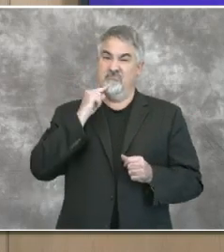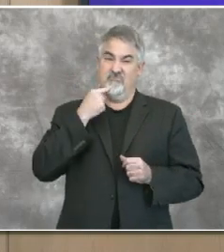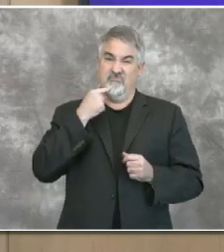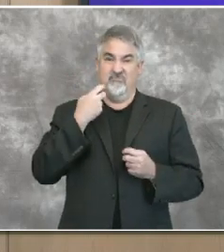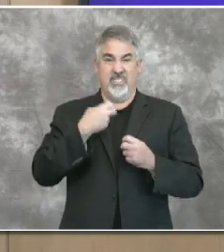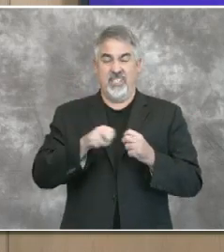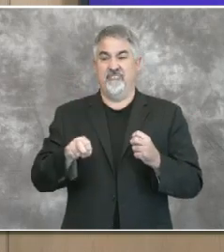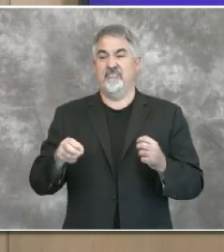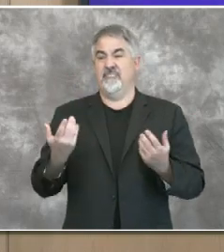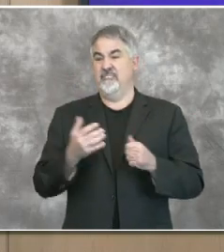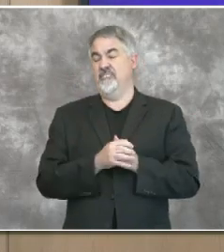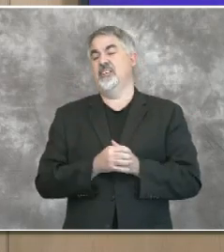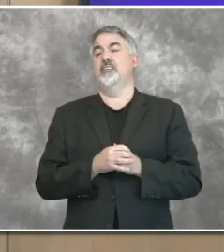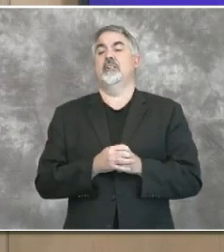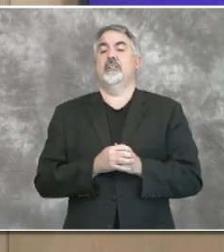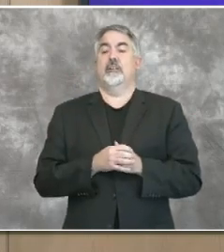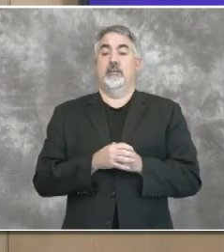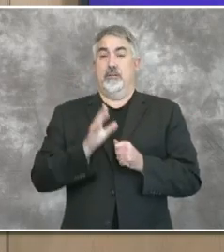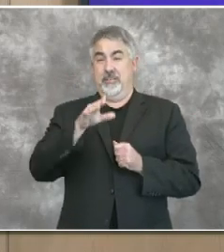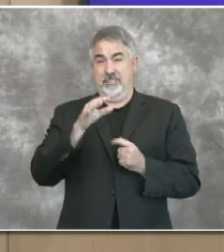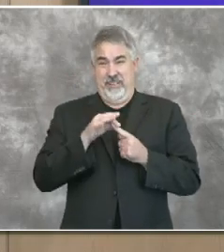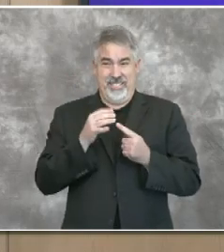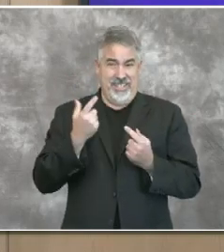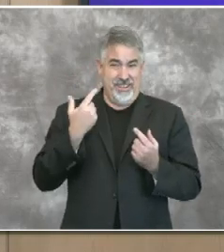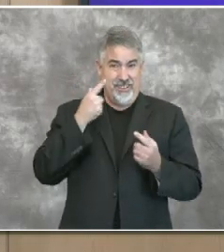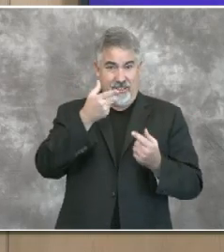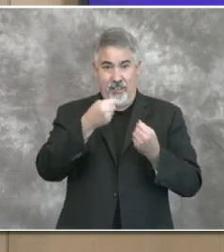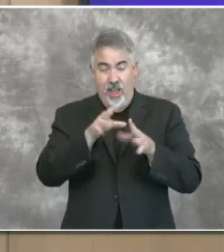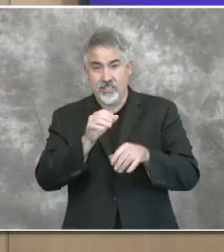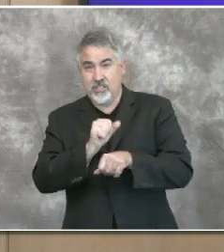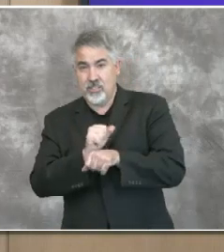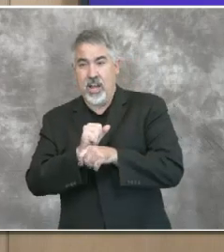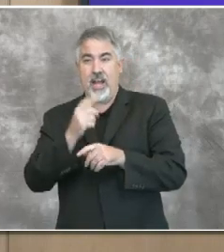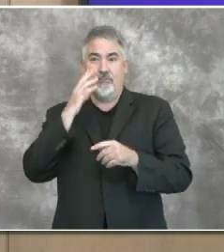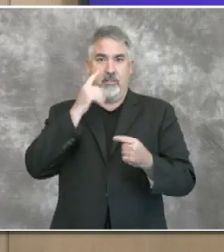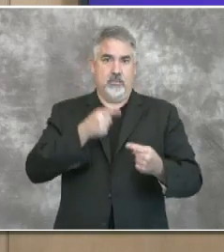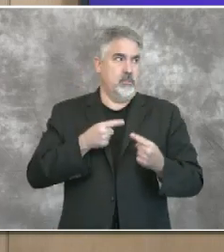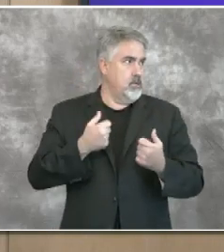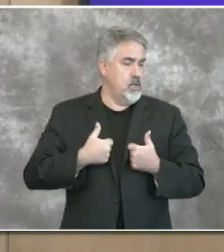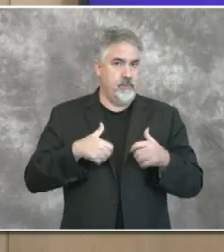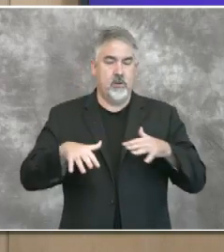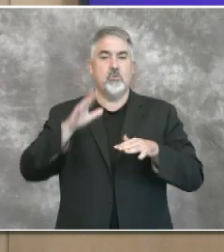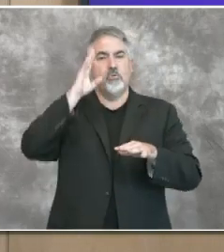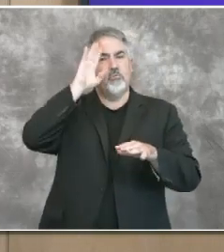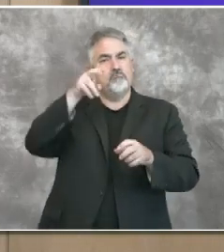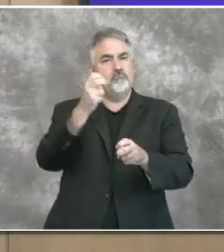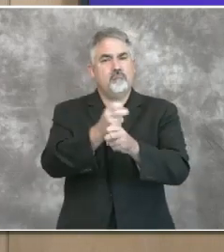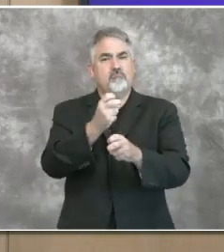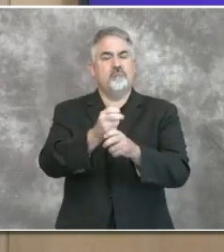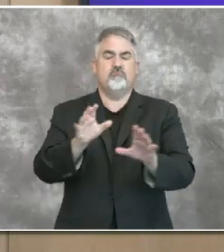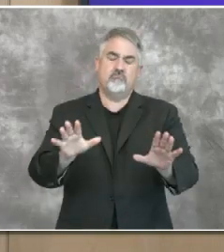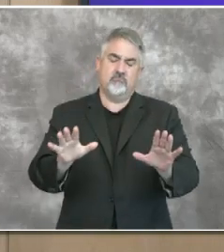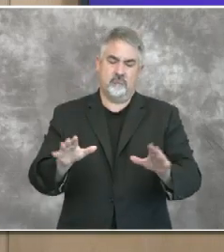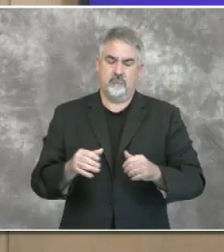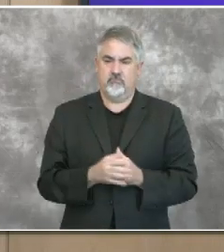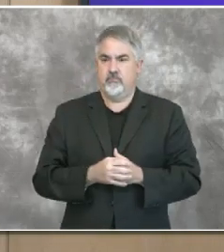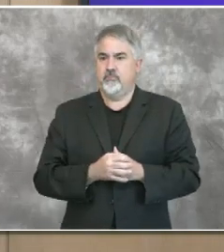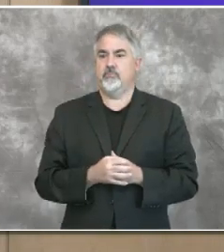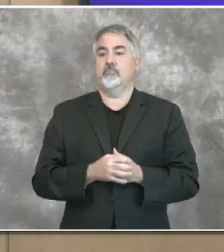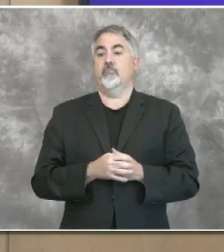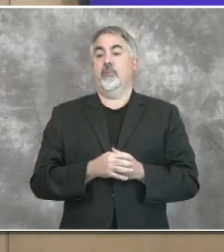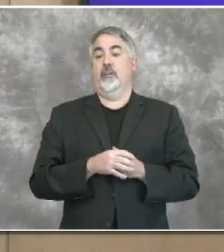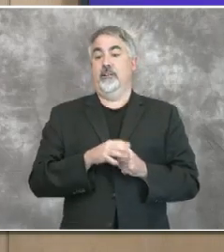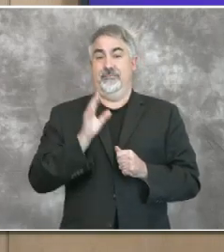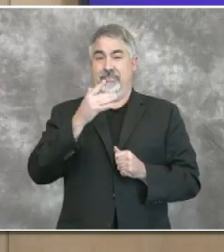their job and are struggling to survive. Thankfully, our region has a strong safety net that is supported by